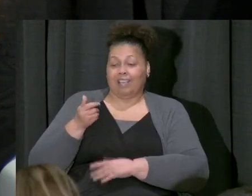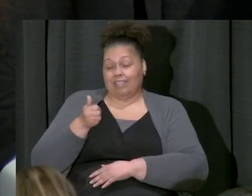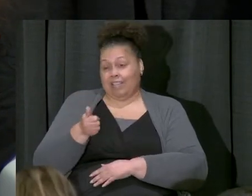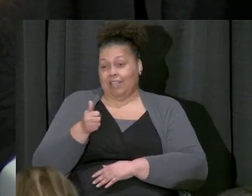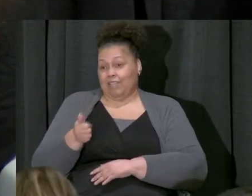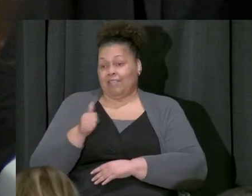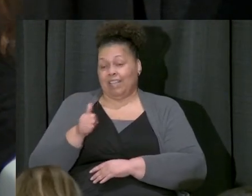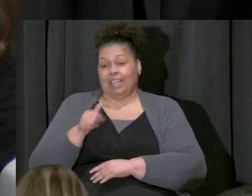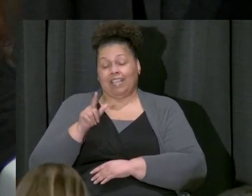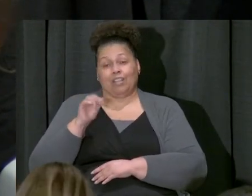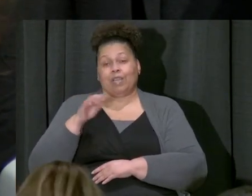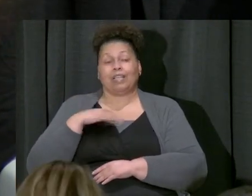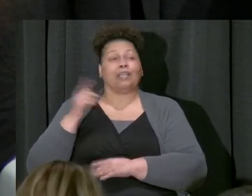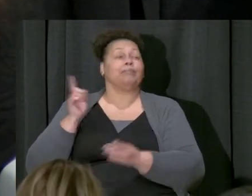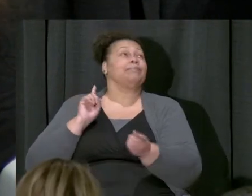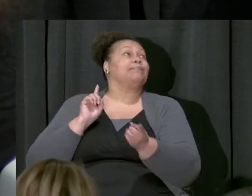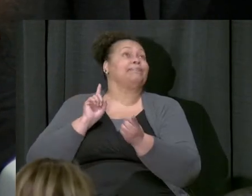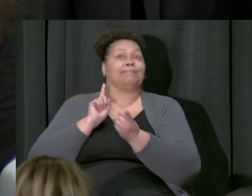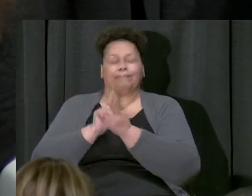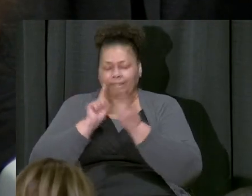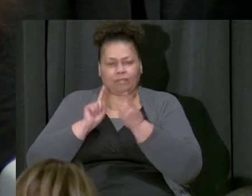and we literally bumped into each other.